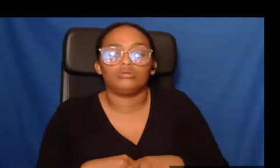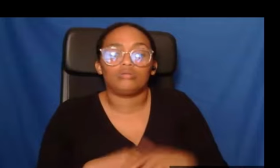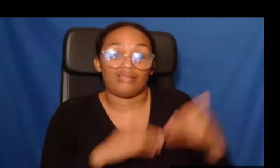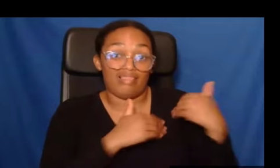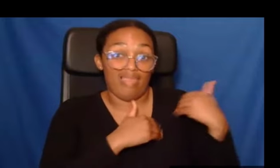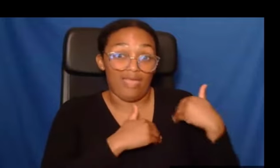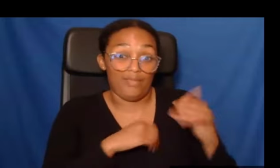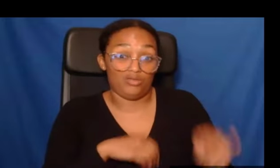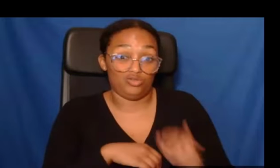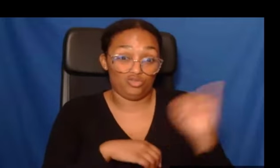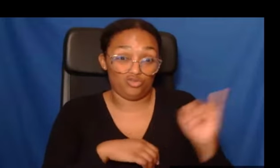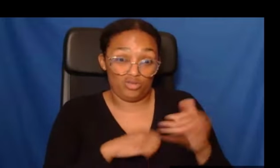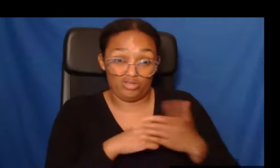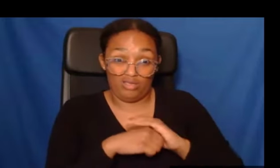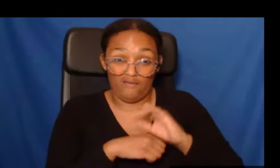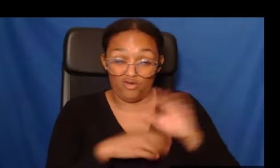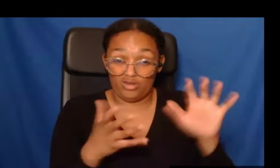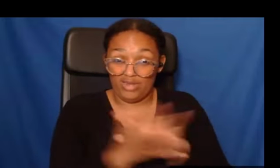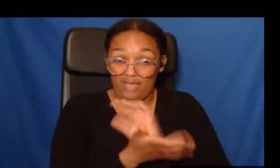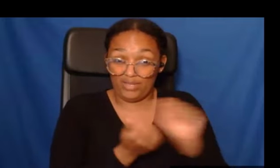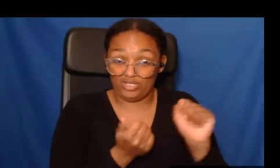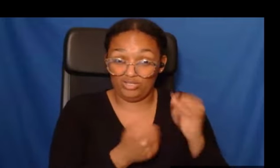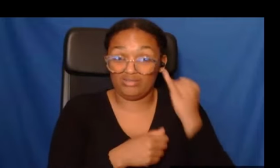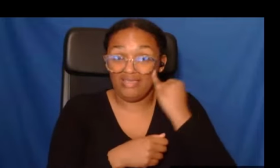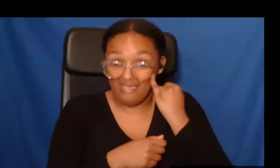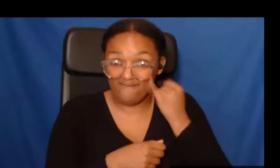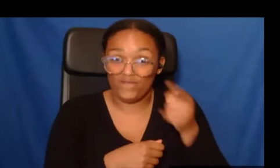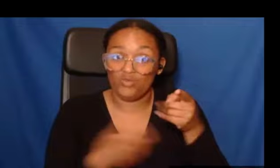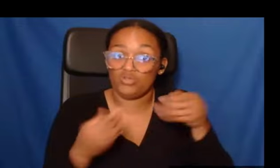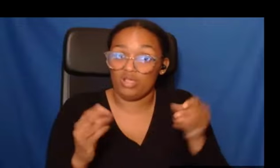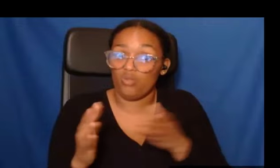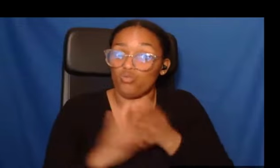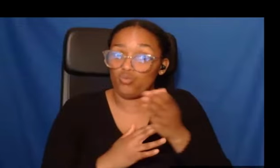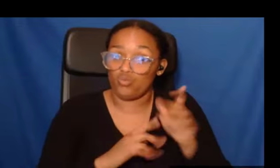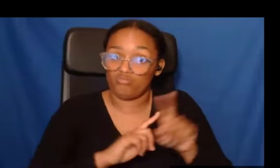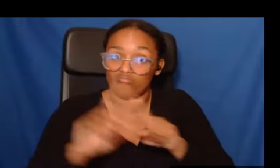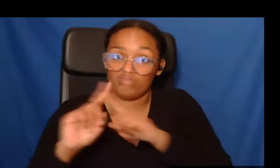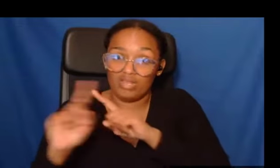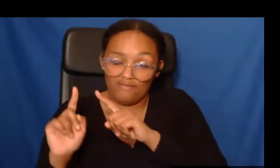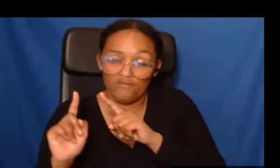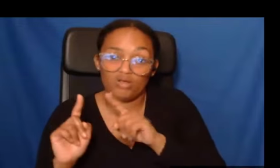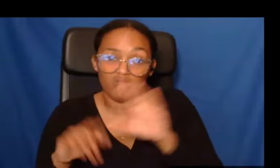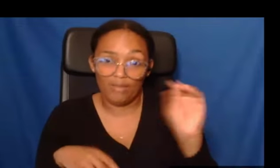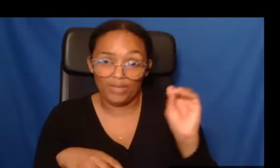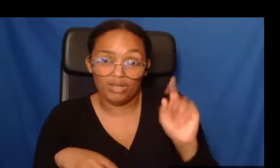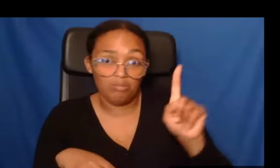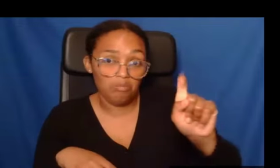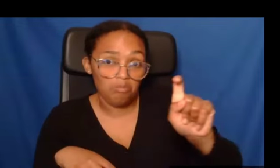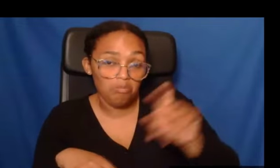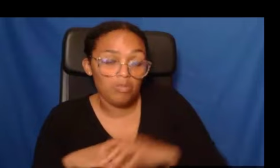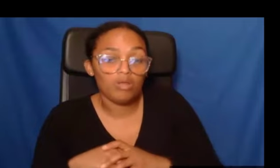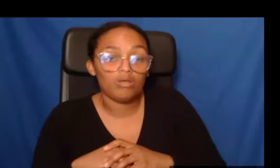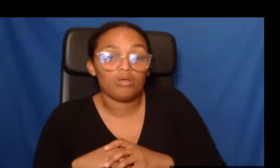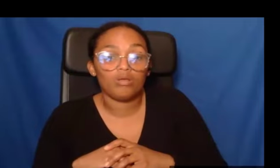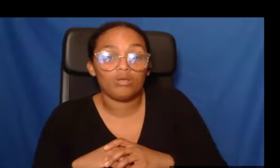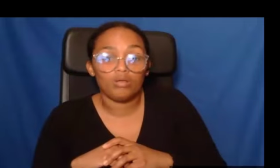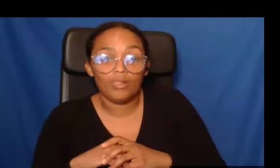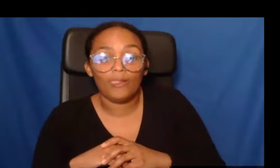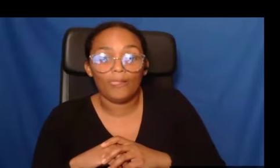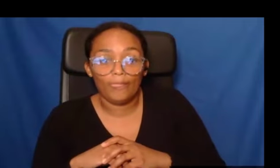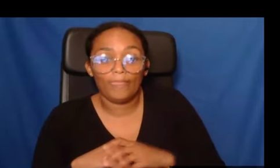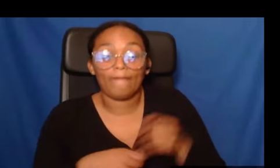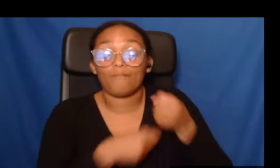Product liability can come back to you, the person that manufactured that, even if you're selling it through a third-party seller